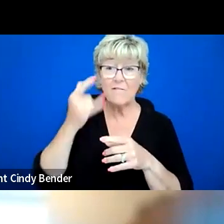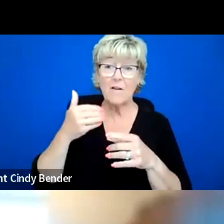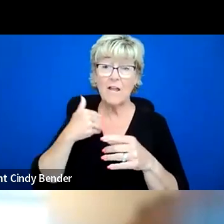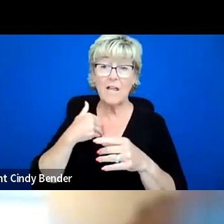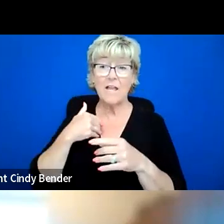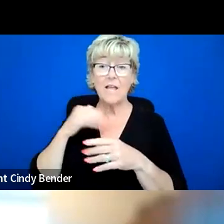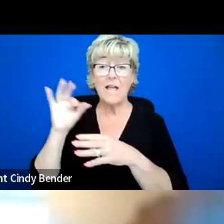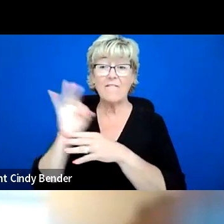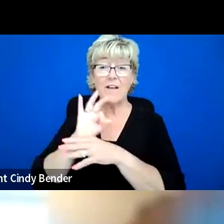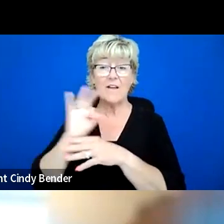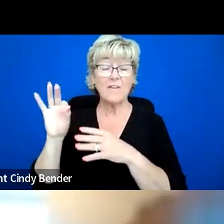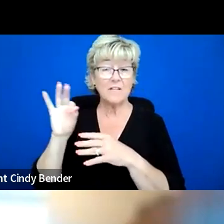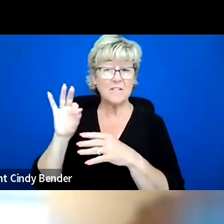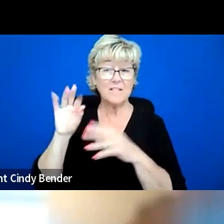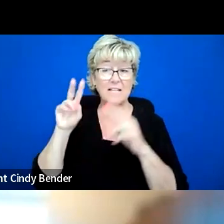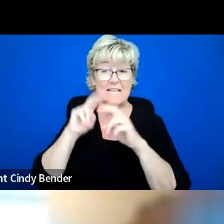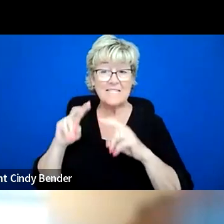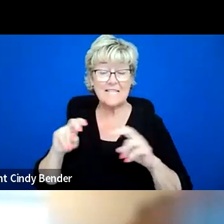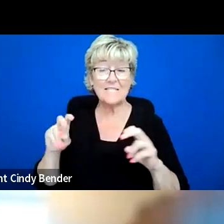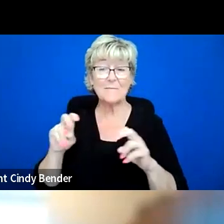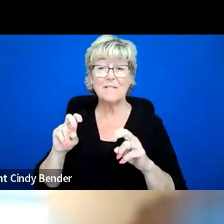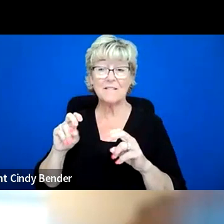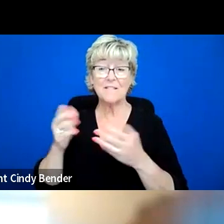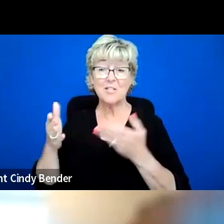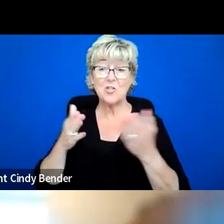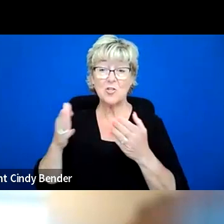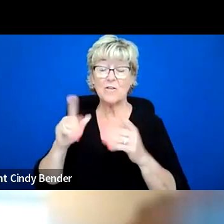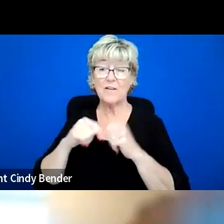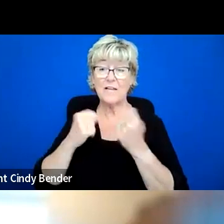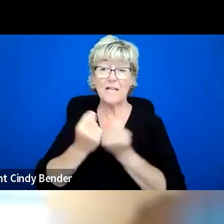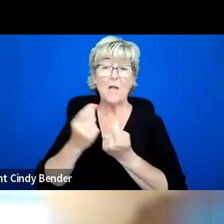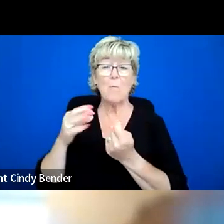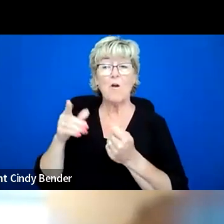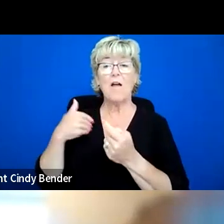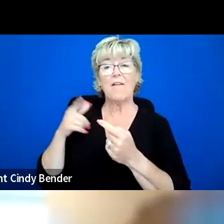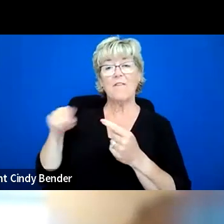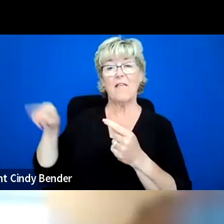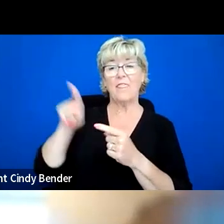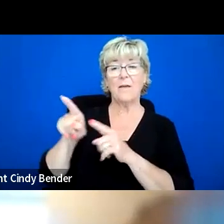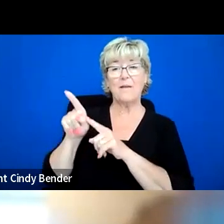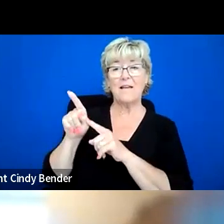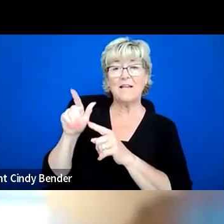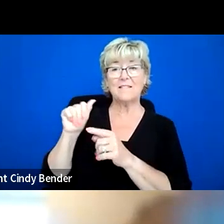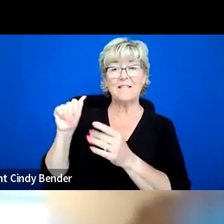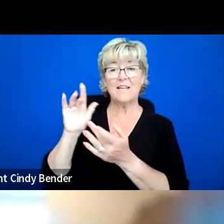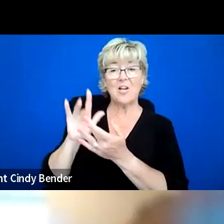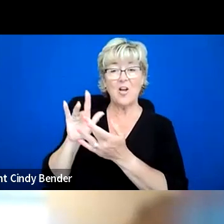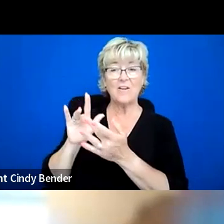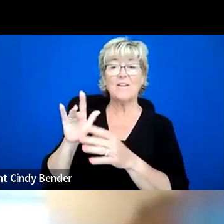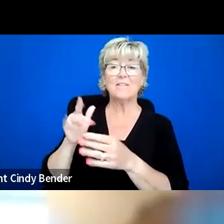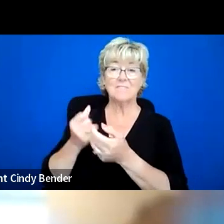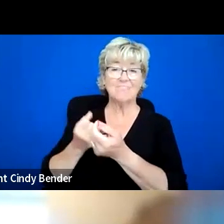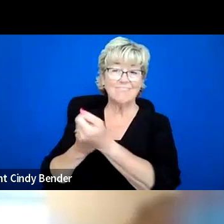functional assessment service team, having them as a subject matter expert or that contact that you can reach out to get